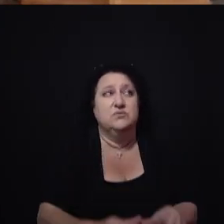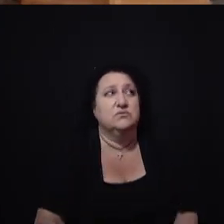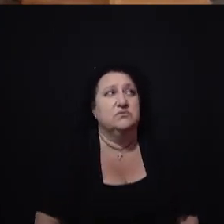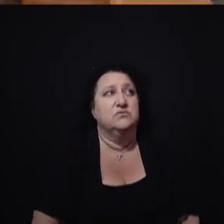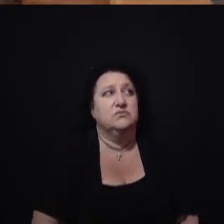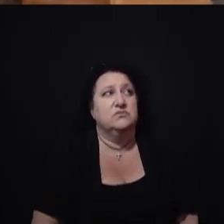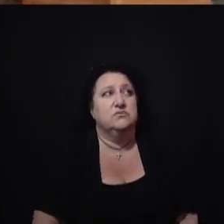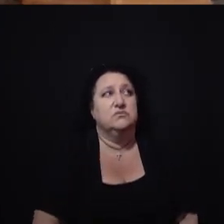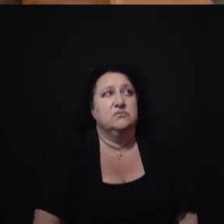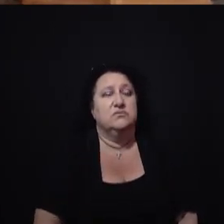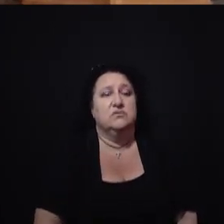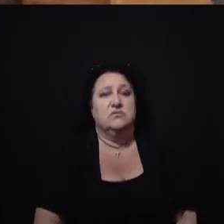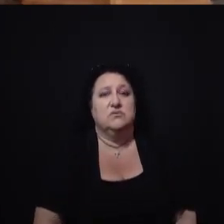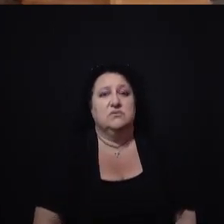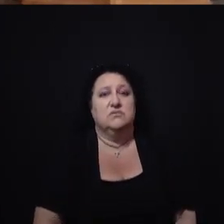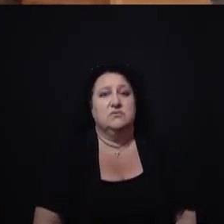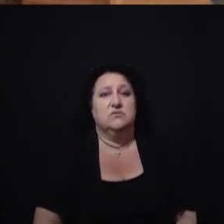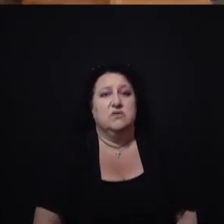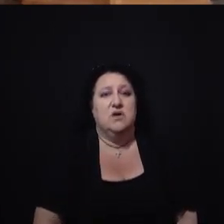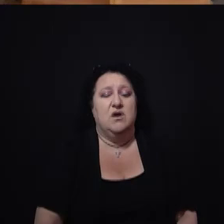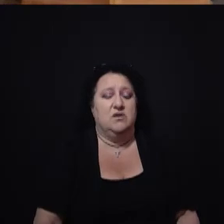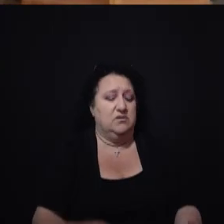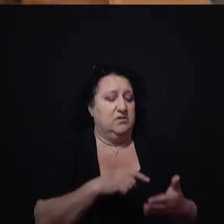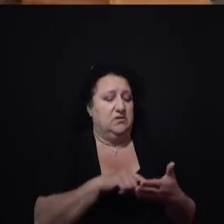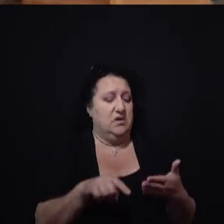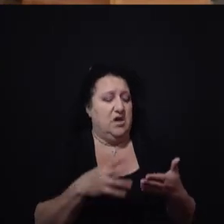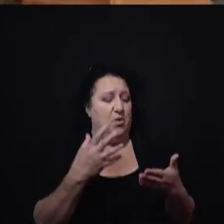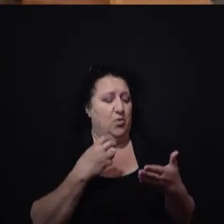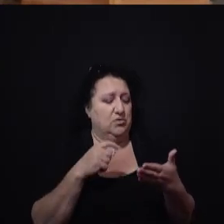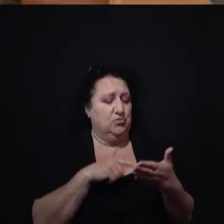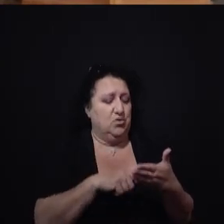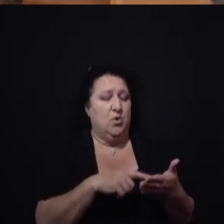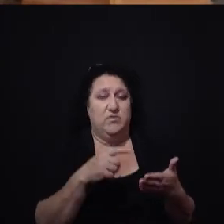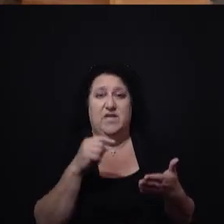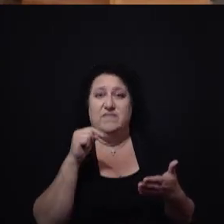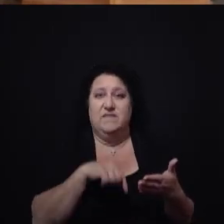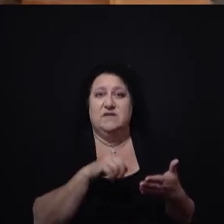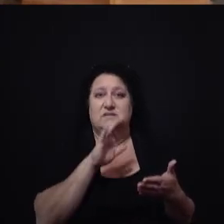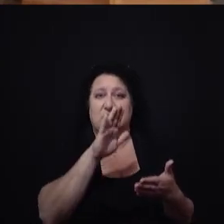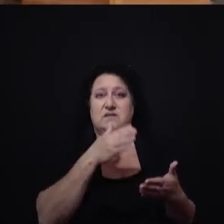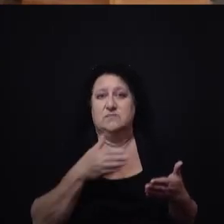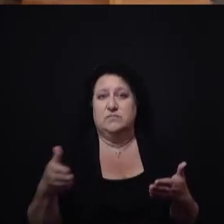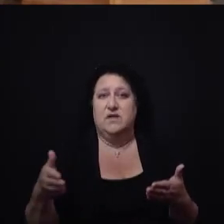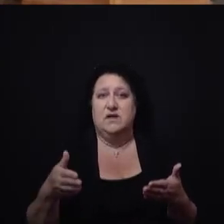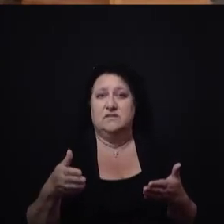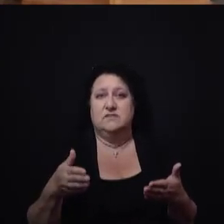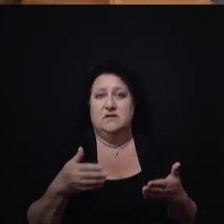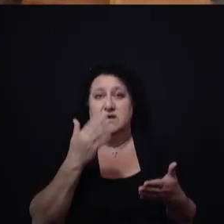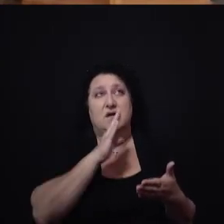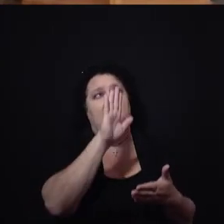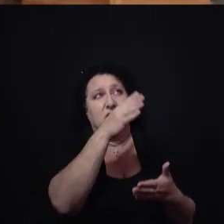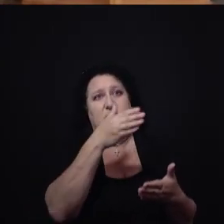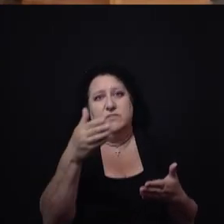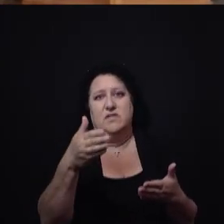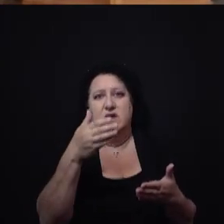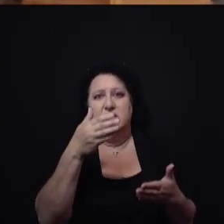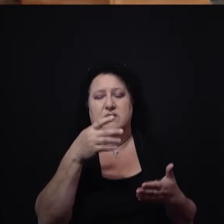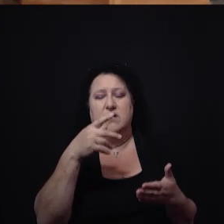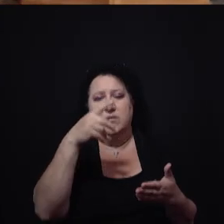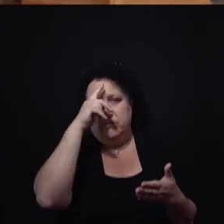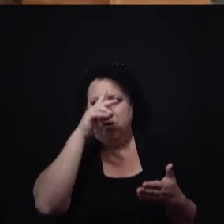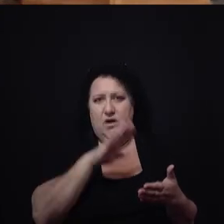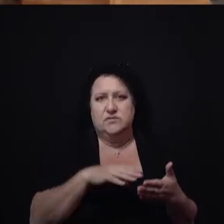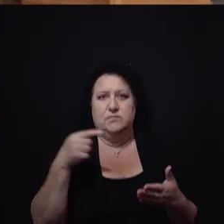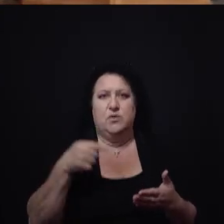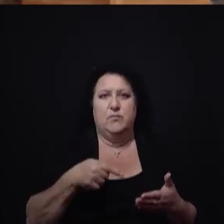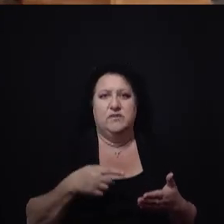to say, to make everyone see, this is his plan, right? God's plan, Paul's purpose. That the plan